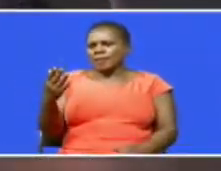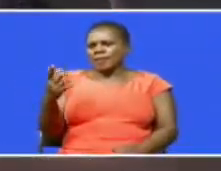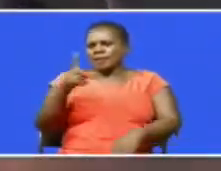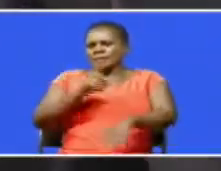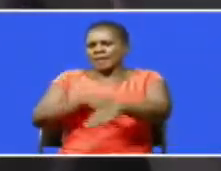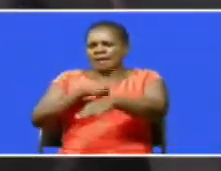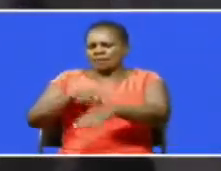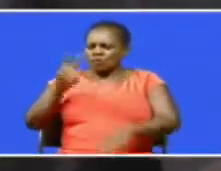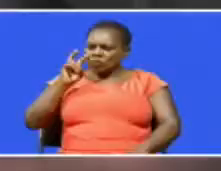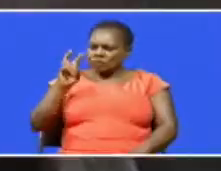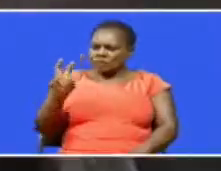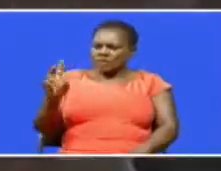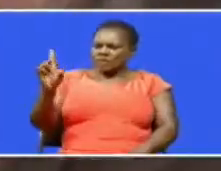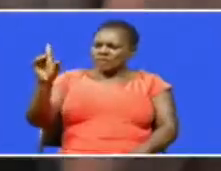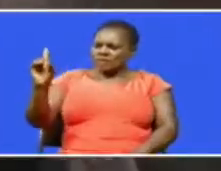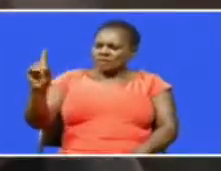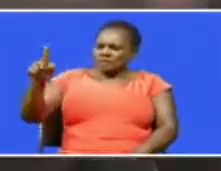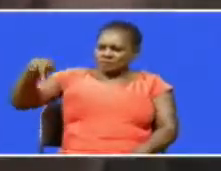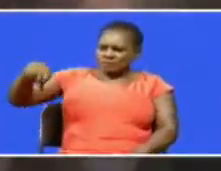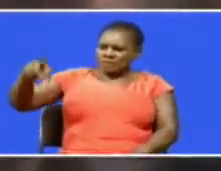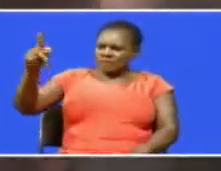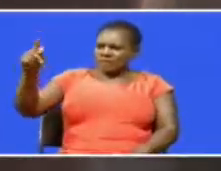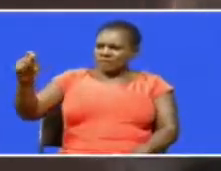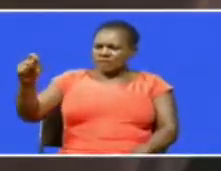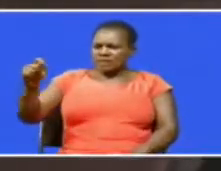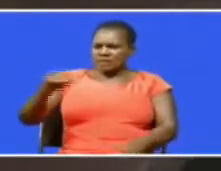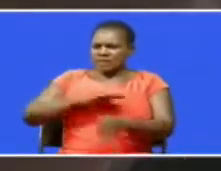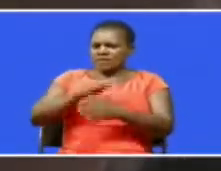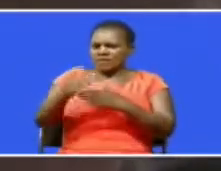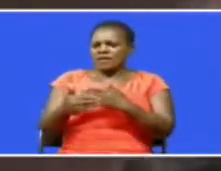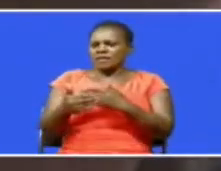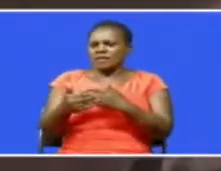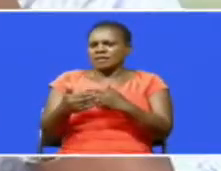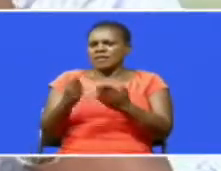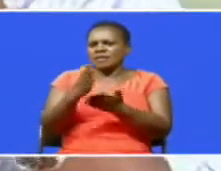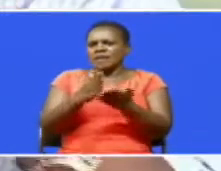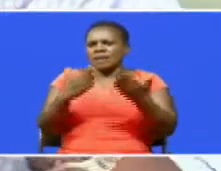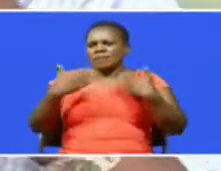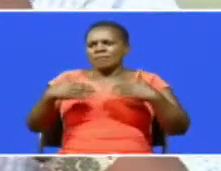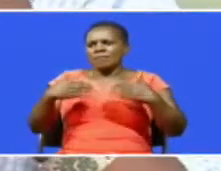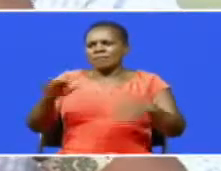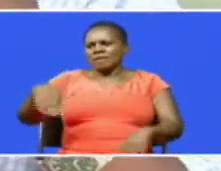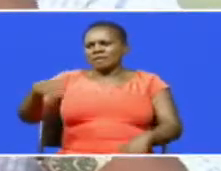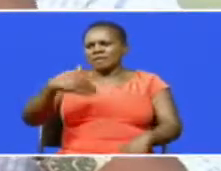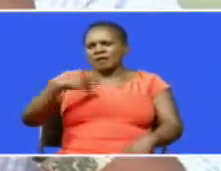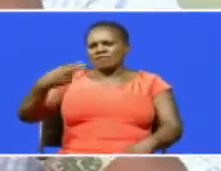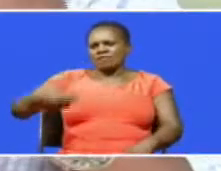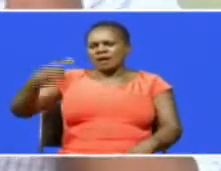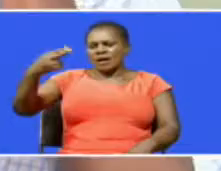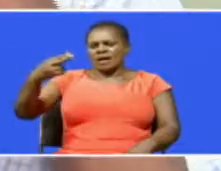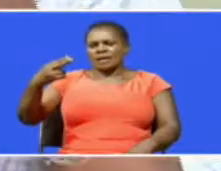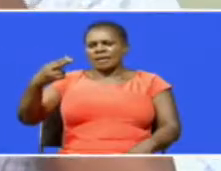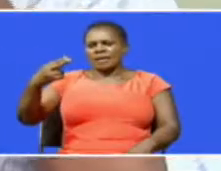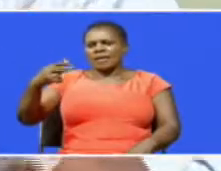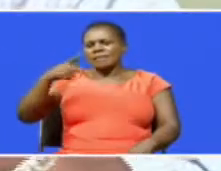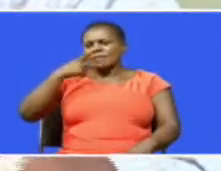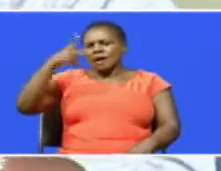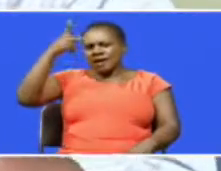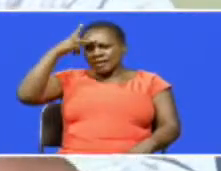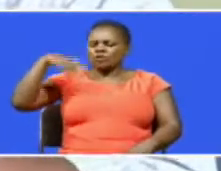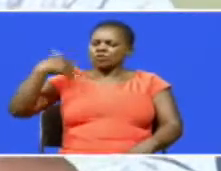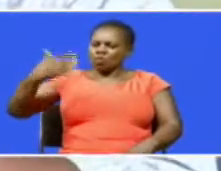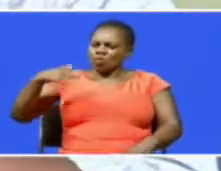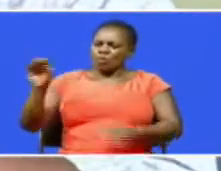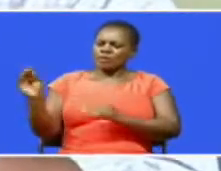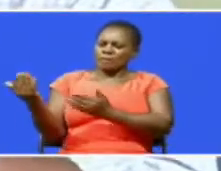When you look at the DPT3 coverage, it varies. Some places have very high coverage rates, meaning that the parents